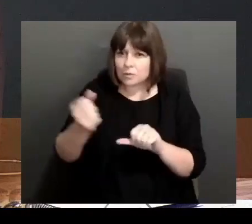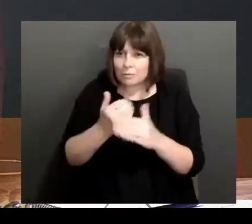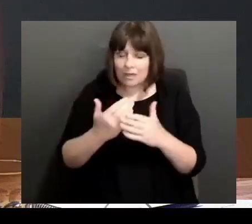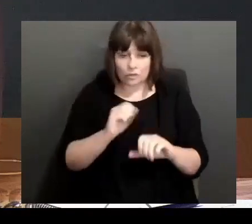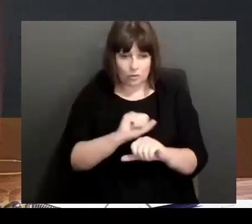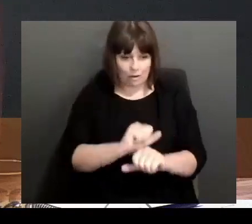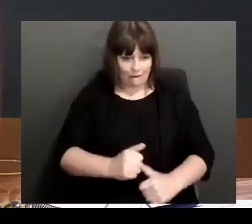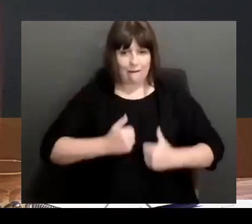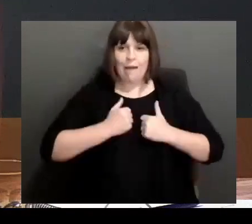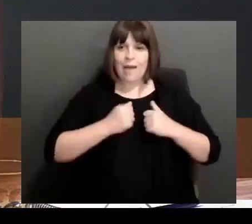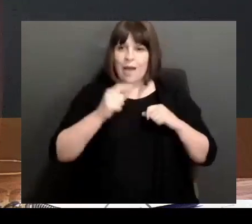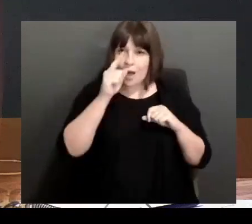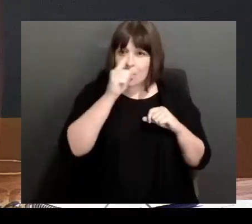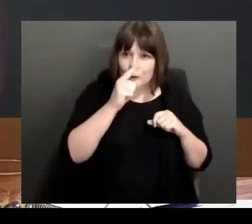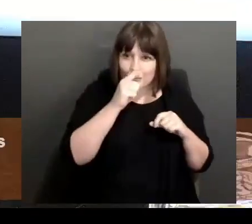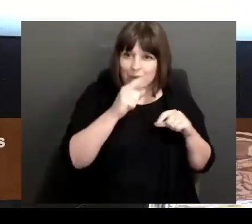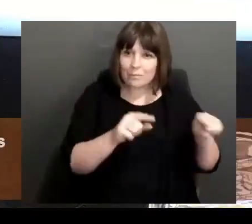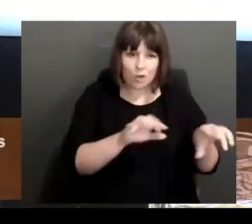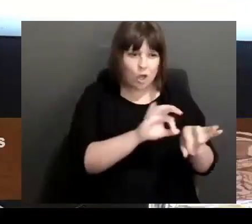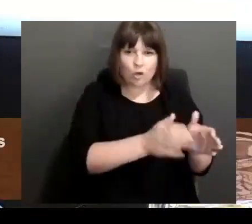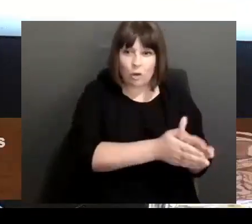not even falling further behind?